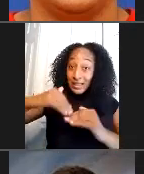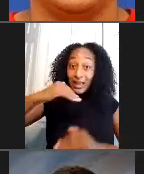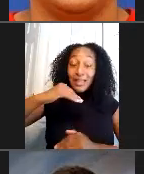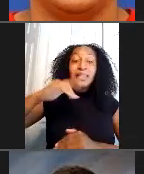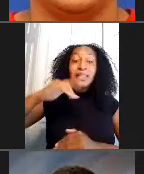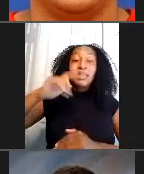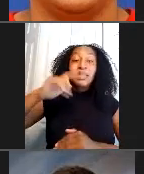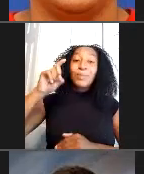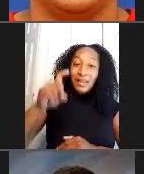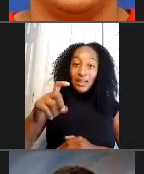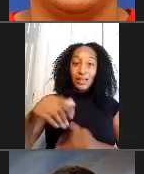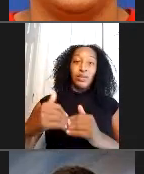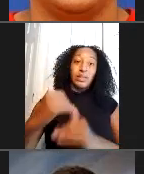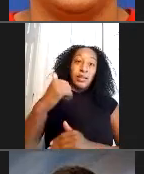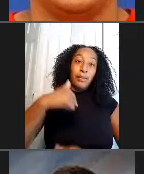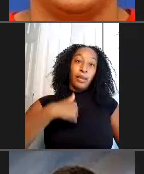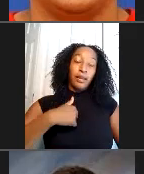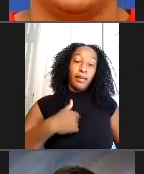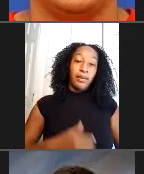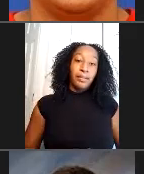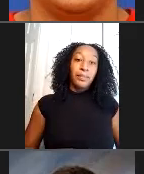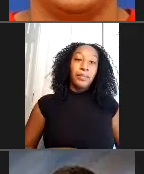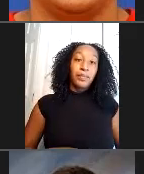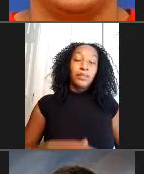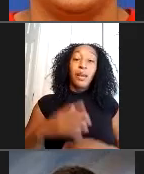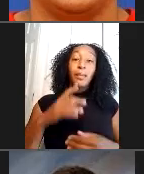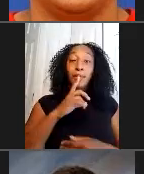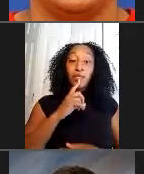do. So, get it to me